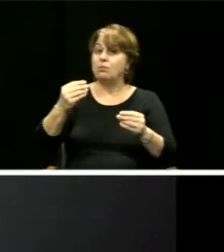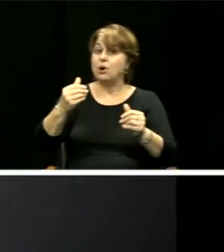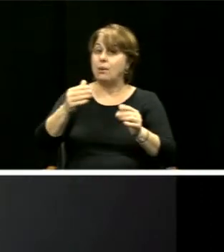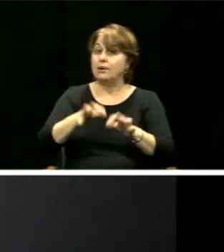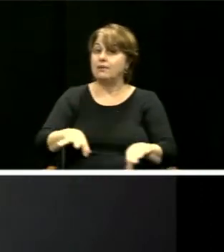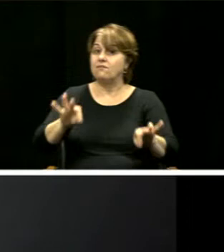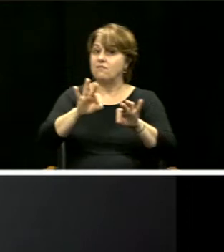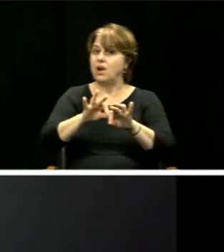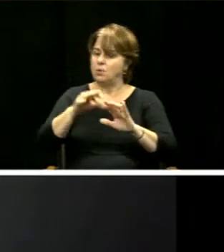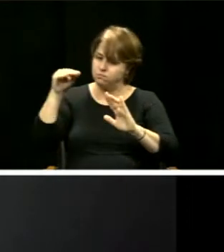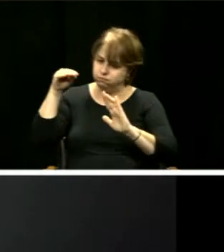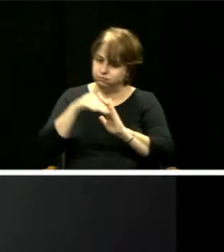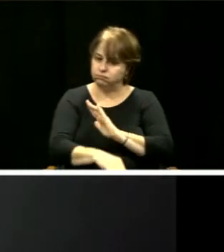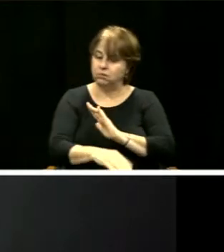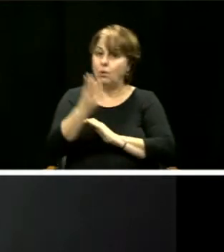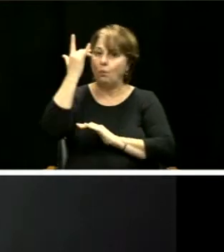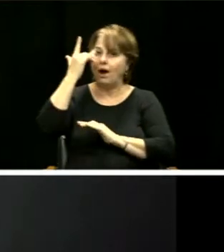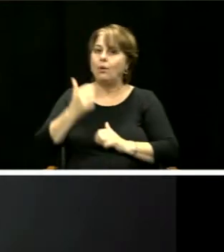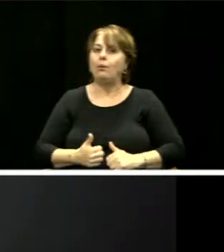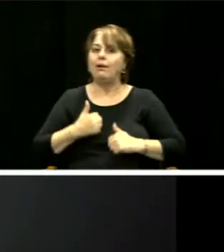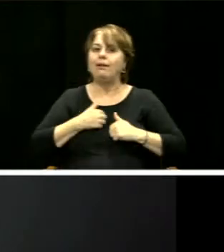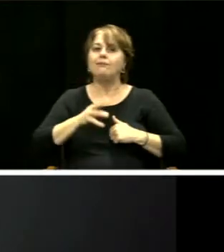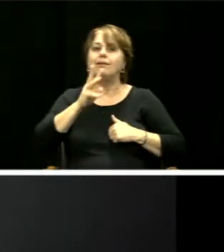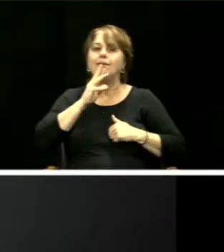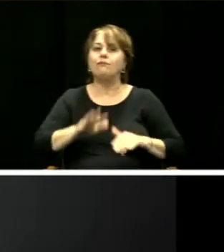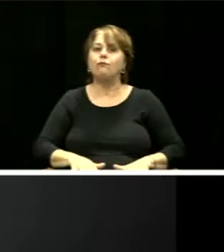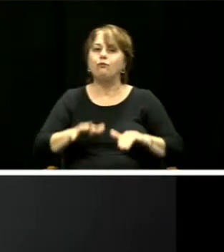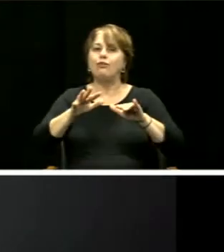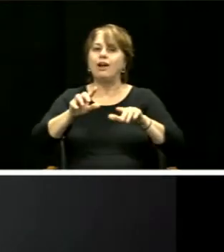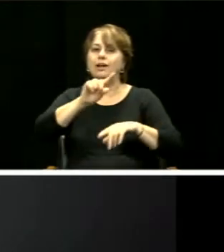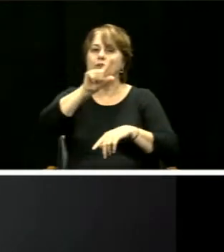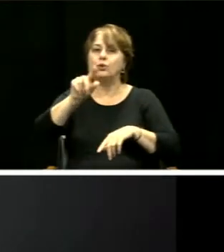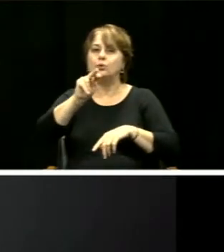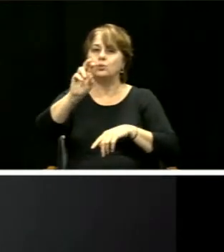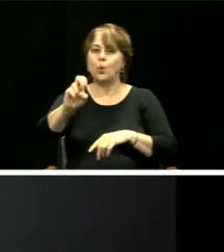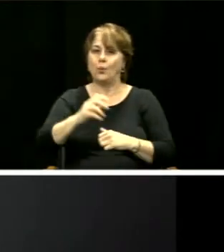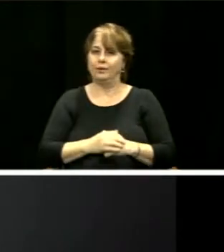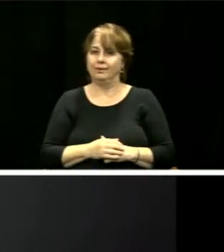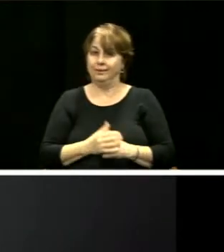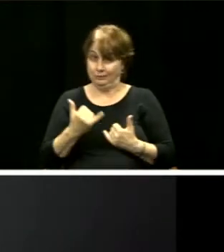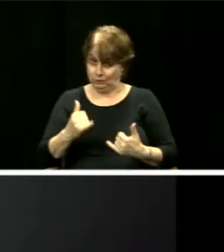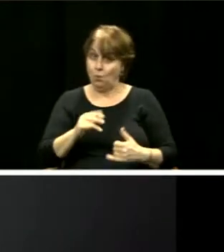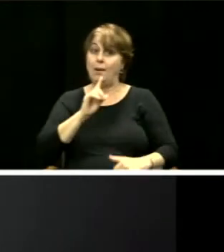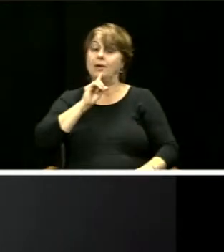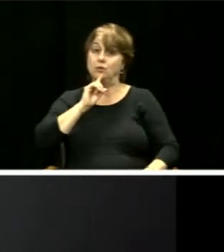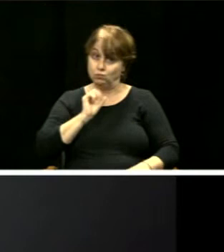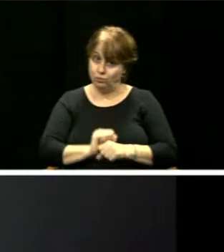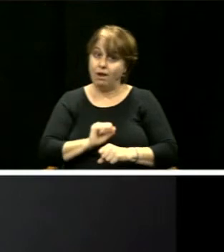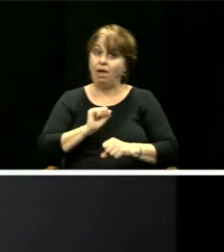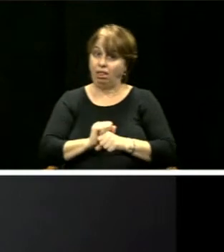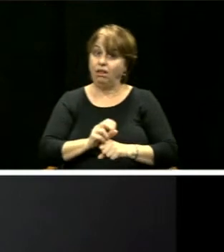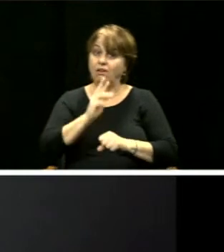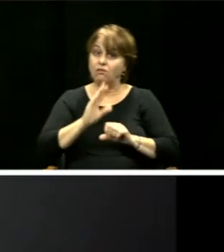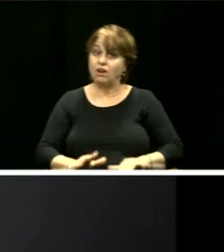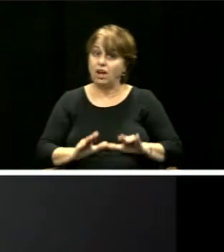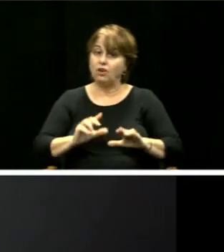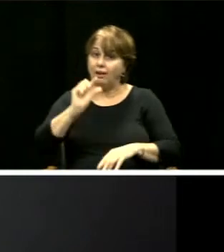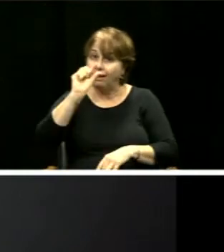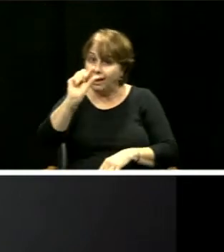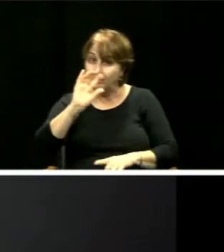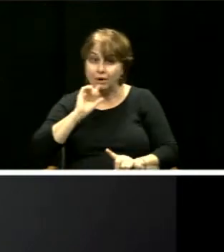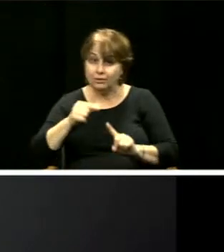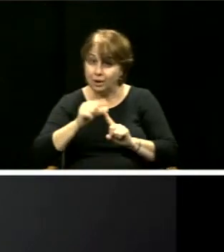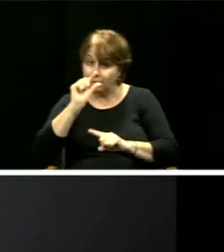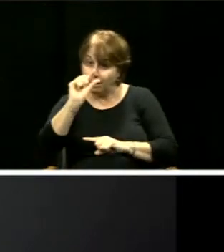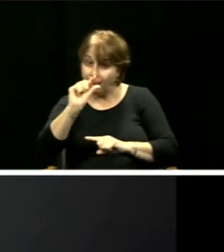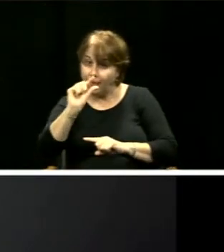taking a dive because we're all living in a flood zone that now really floods. Not just a little water, not a little wet vac